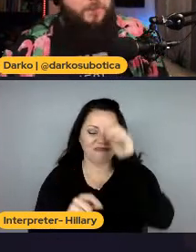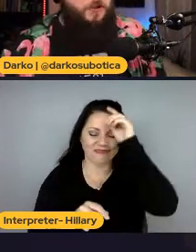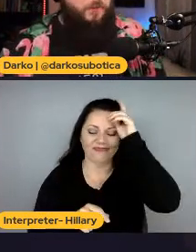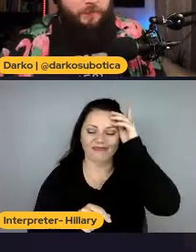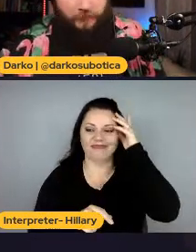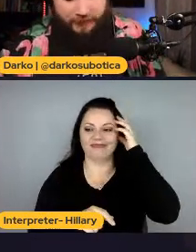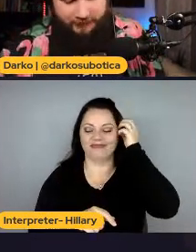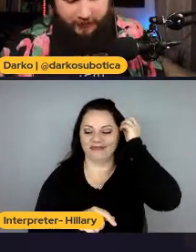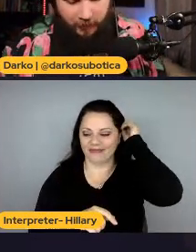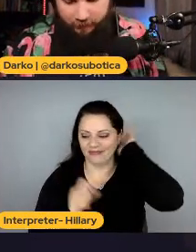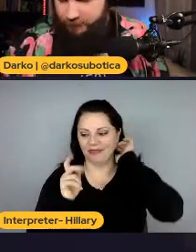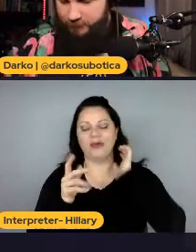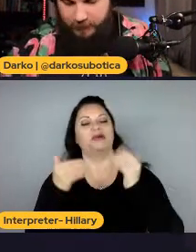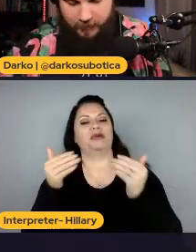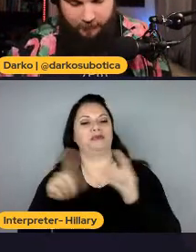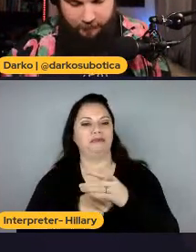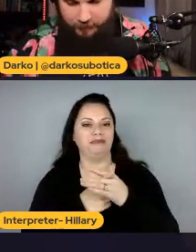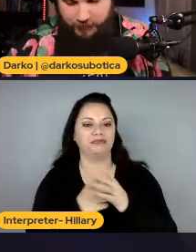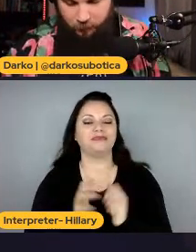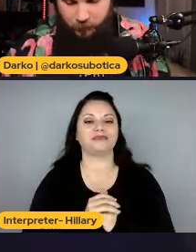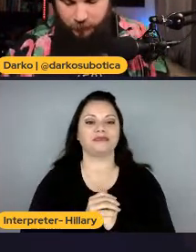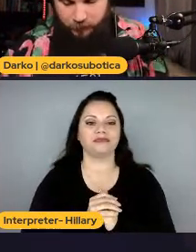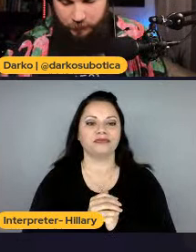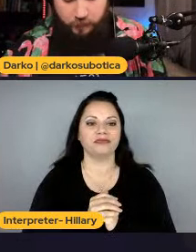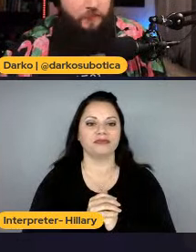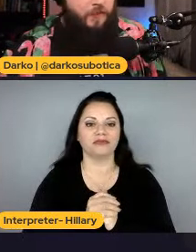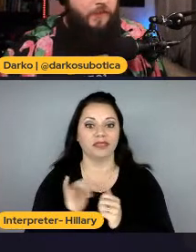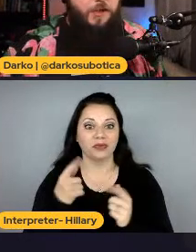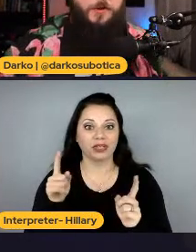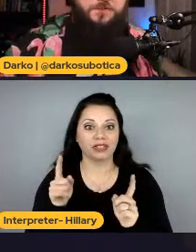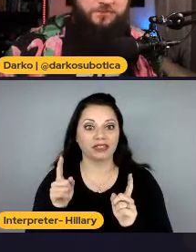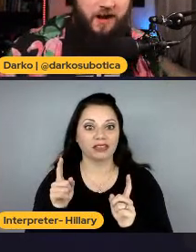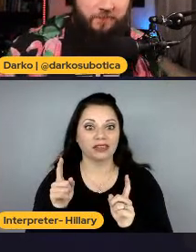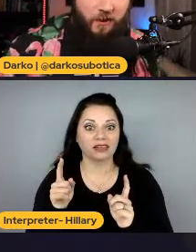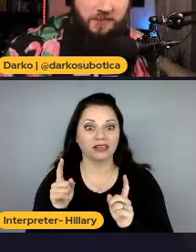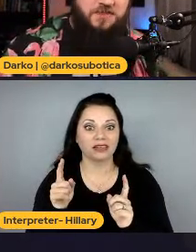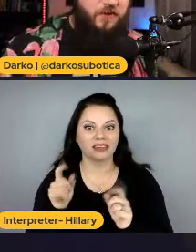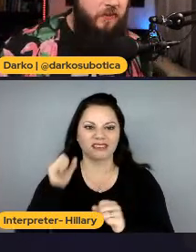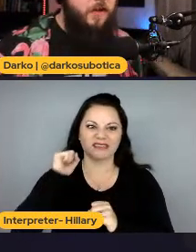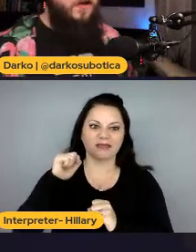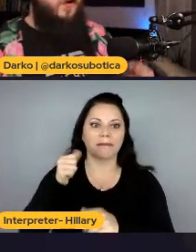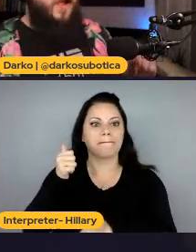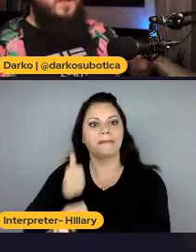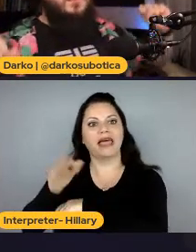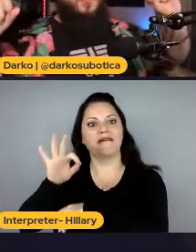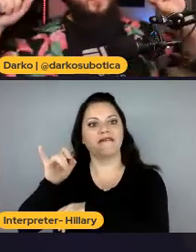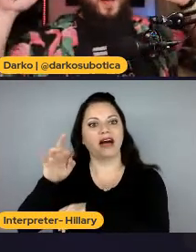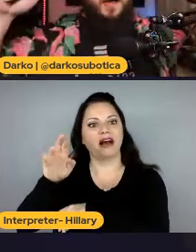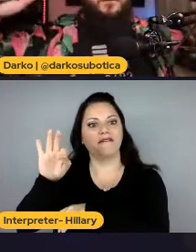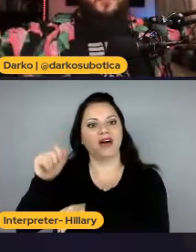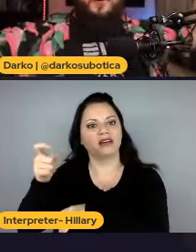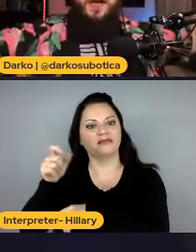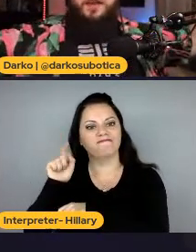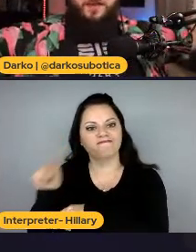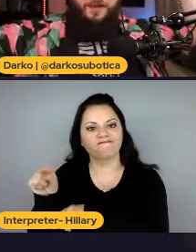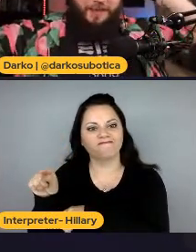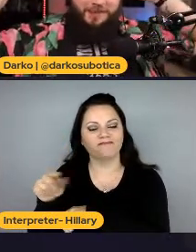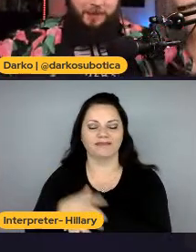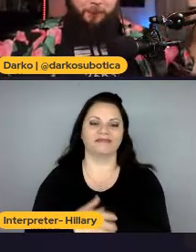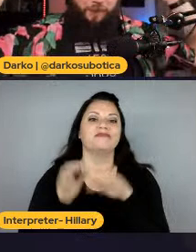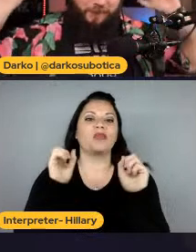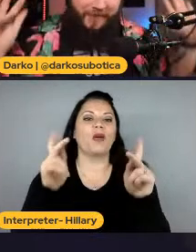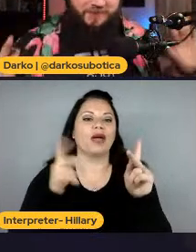Okay, so let's kick it off. And does that work? It was Firefox's fault. Okay, so I'm creating